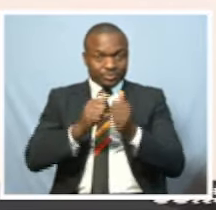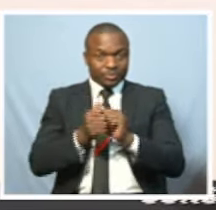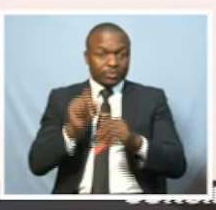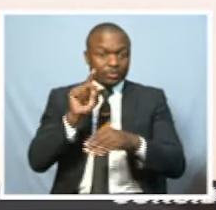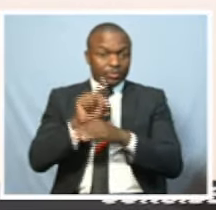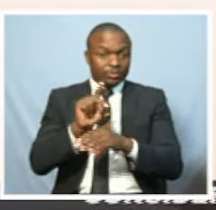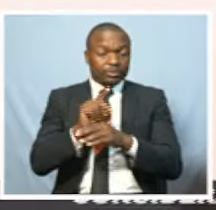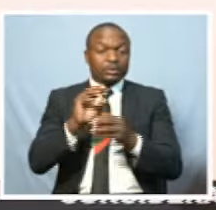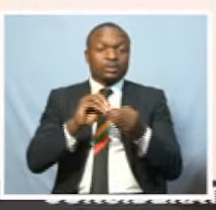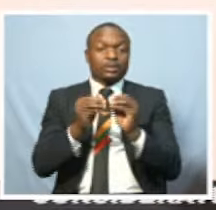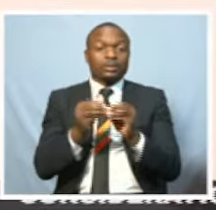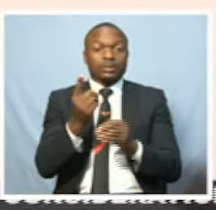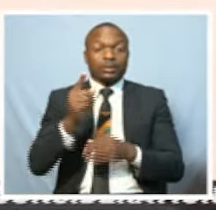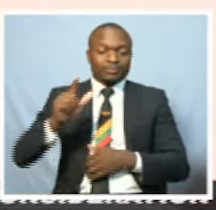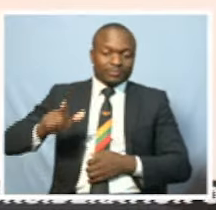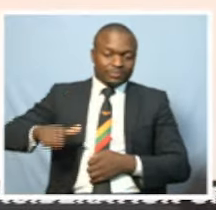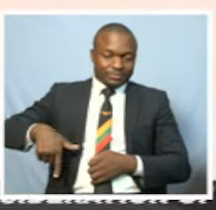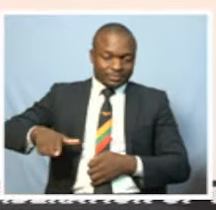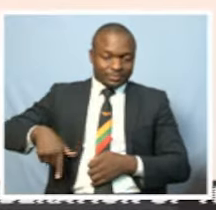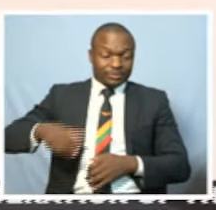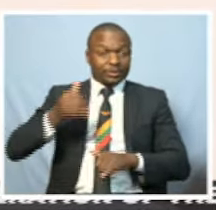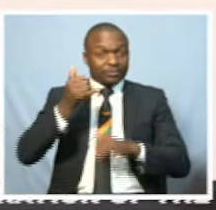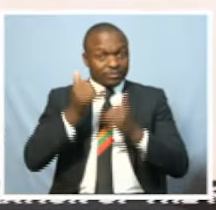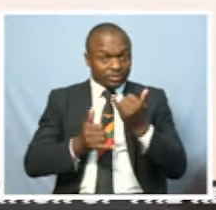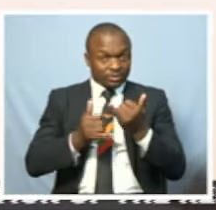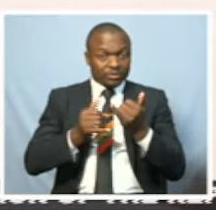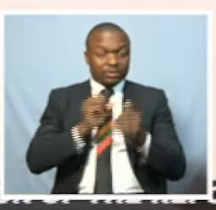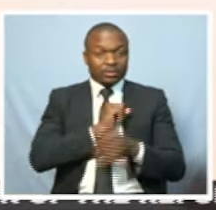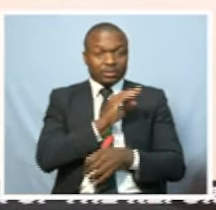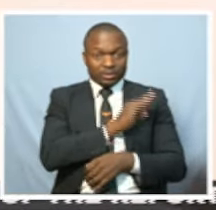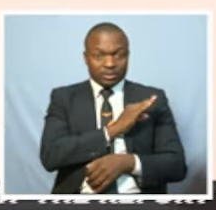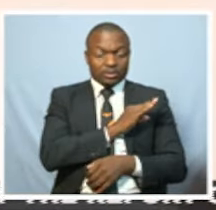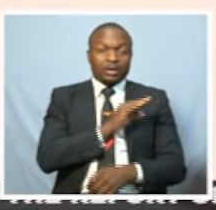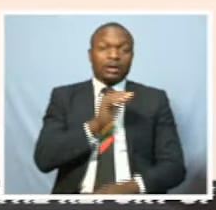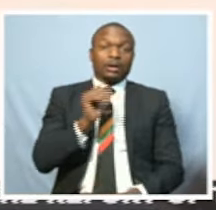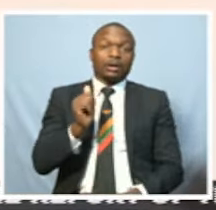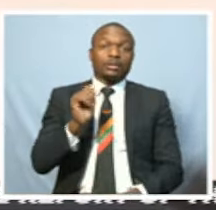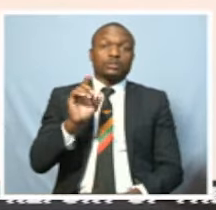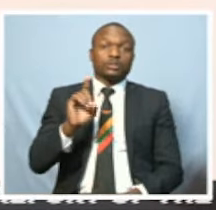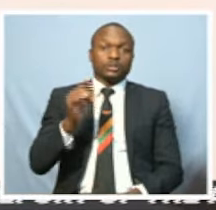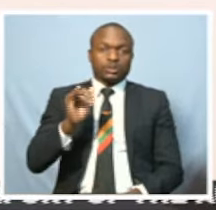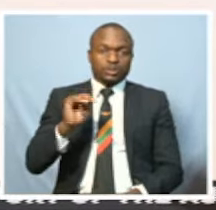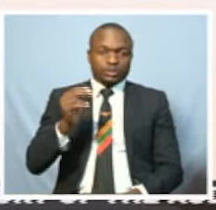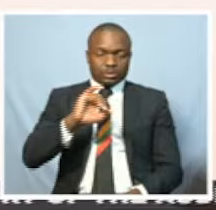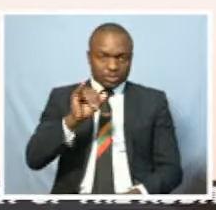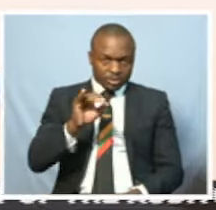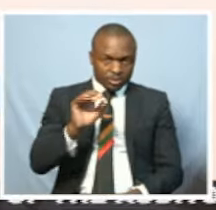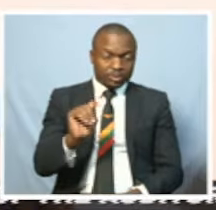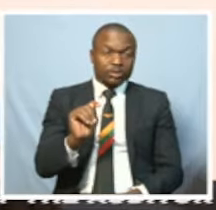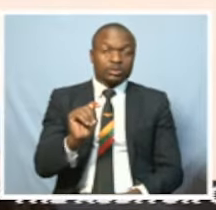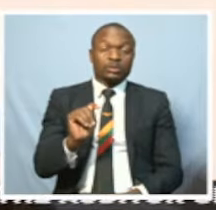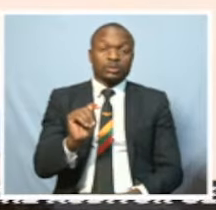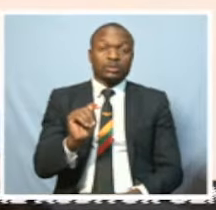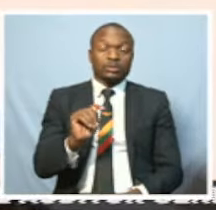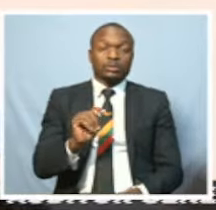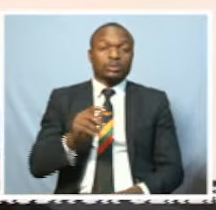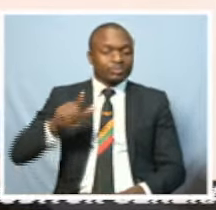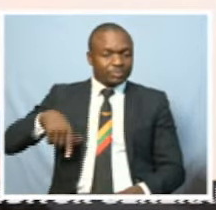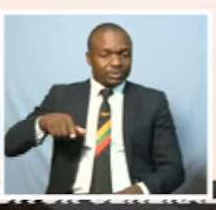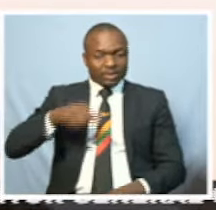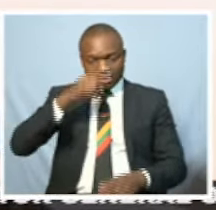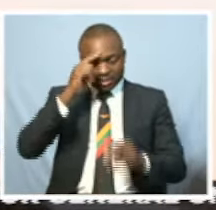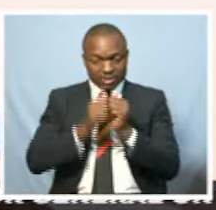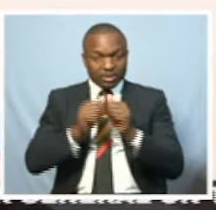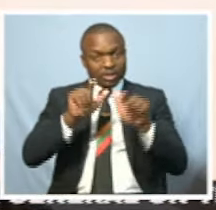project number 1 for delayed completion of staff house at Adiodio. The construction of staff house at Adiodio delayed due to